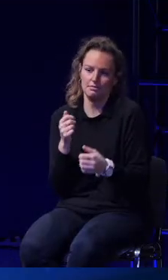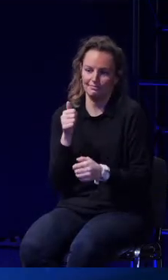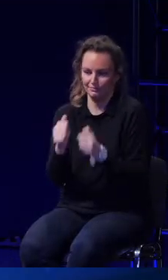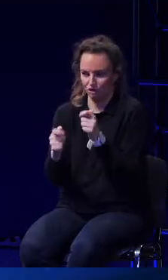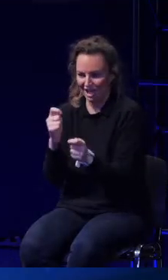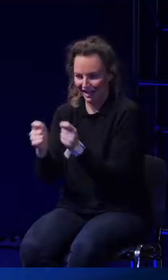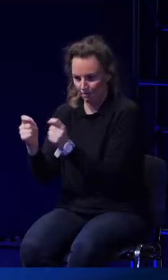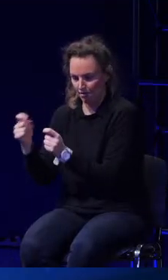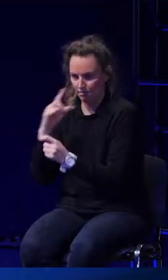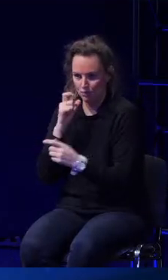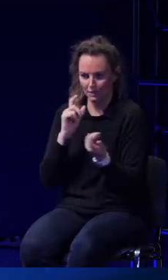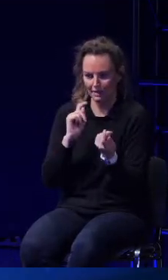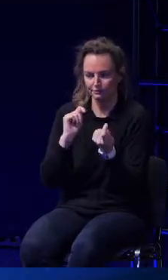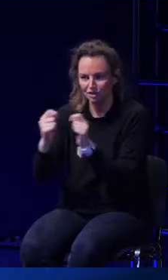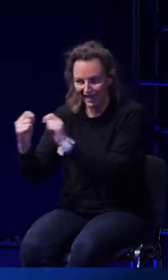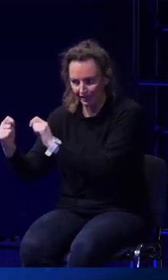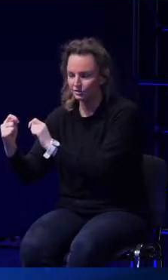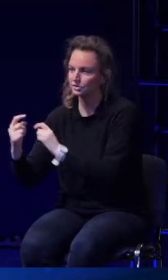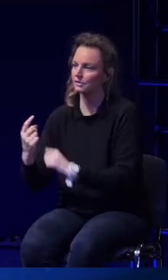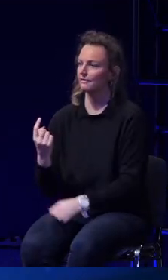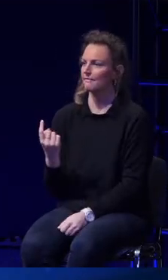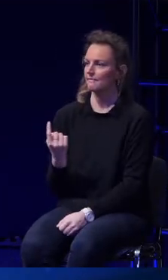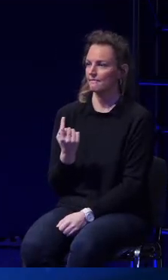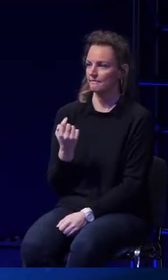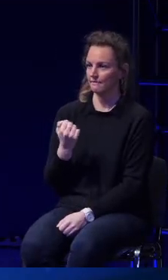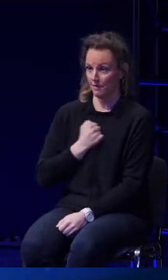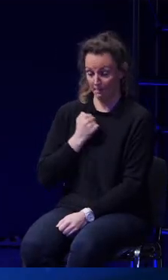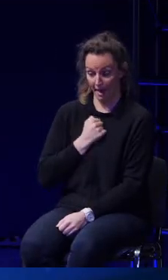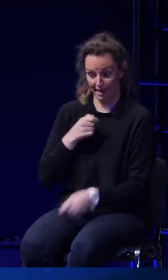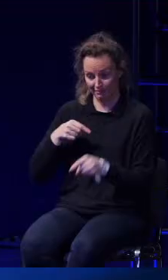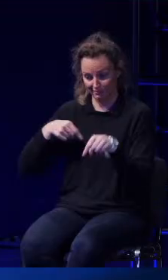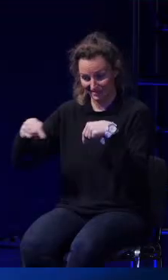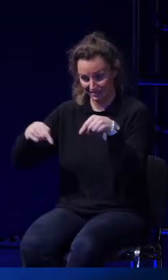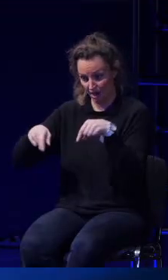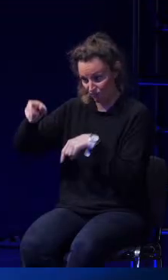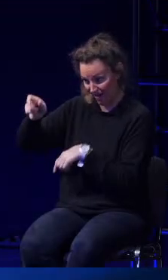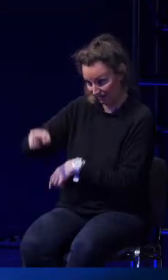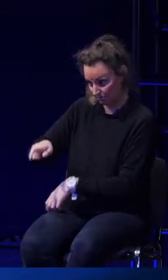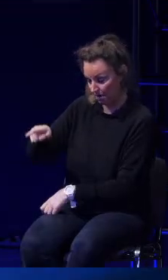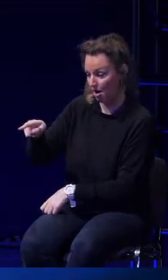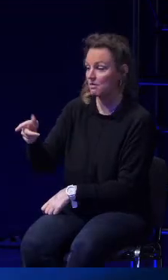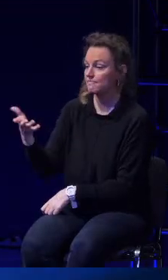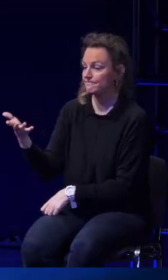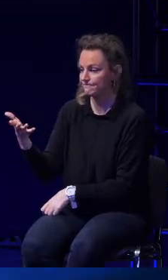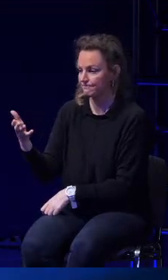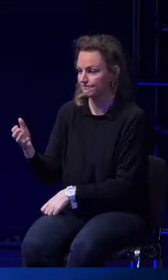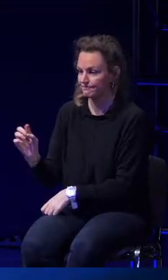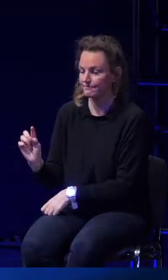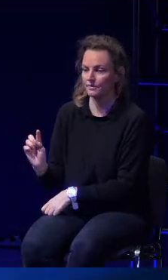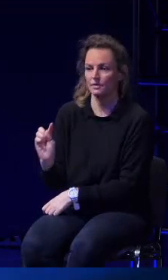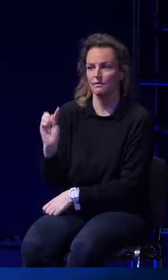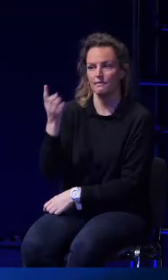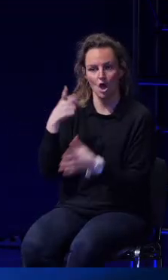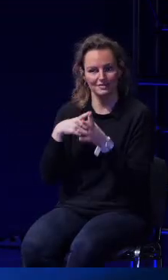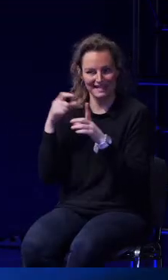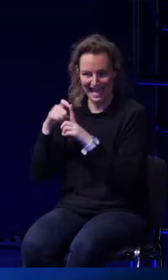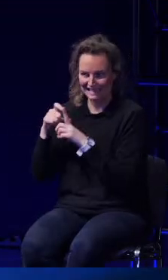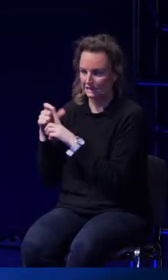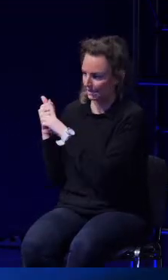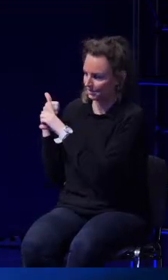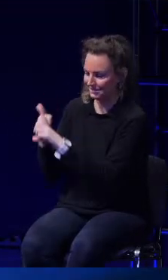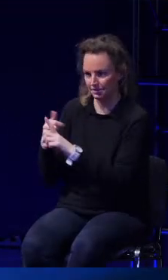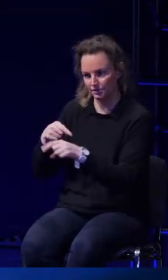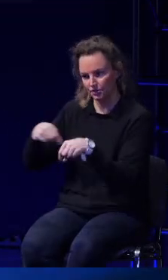system, I had 3 channels. A main, with which the director, the first ED, art,